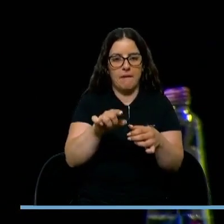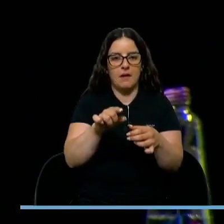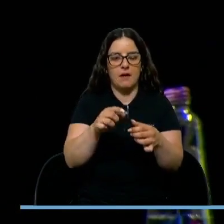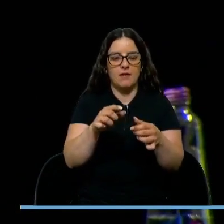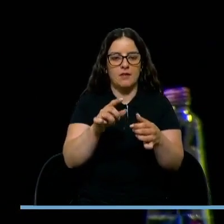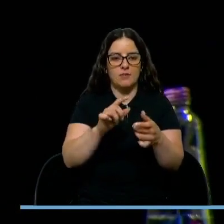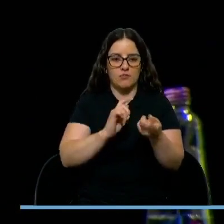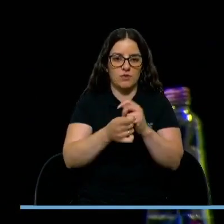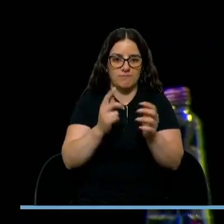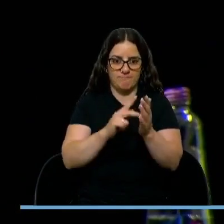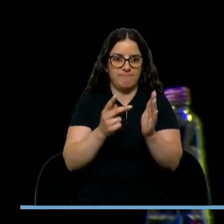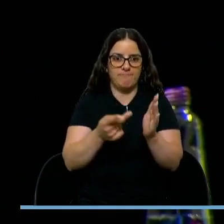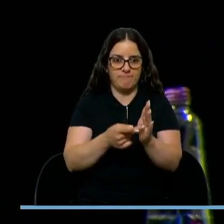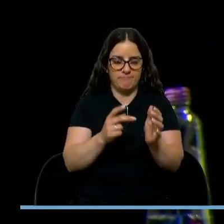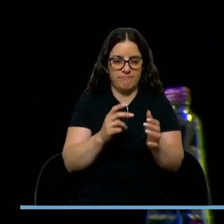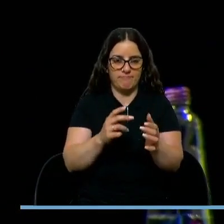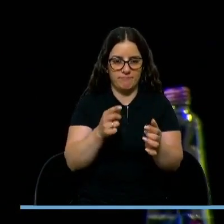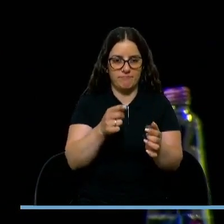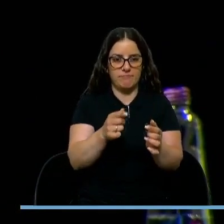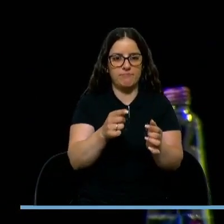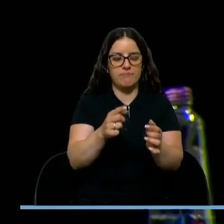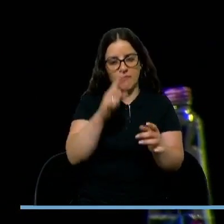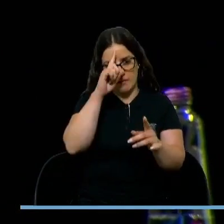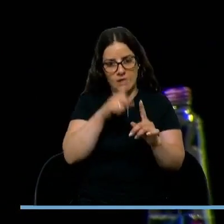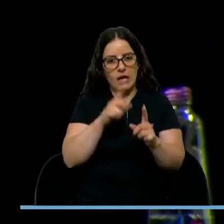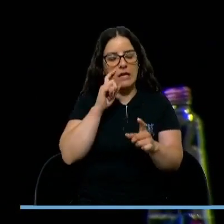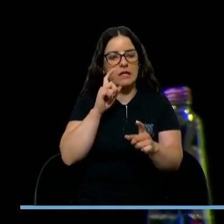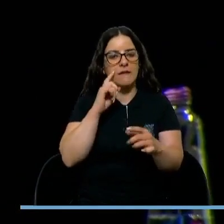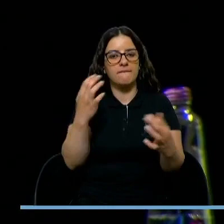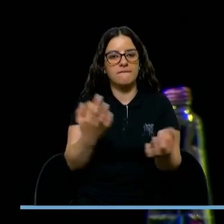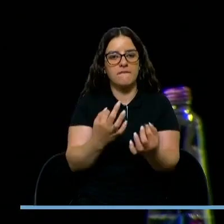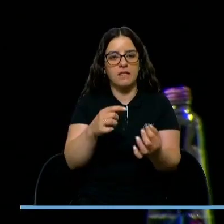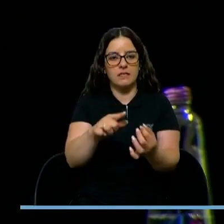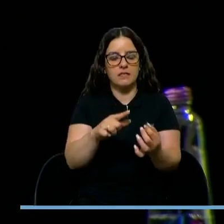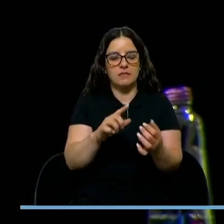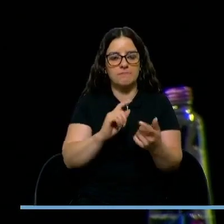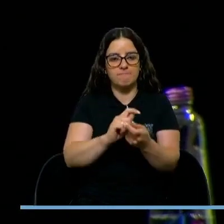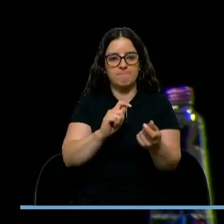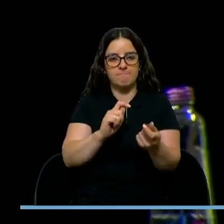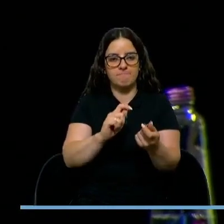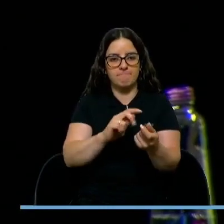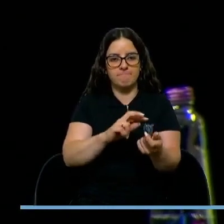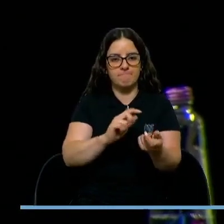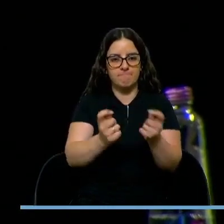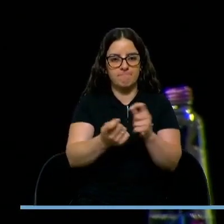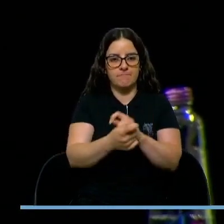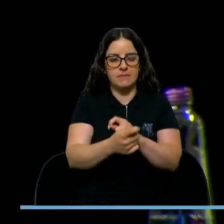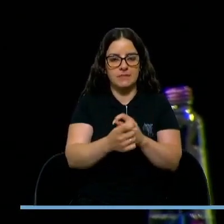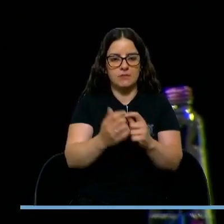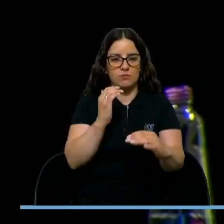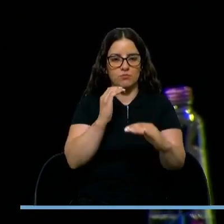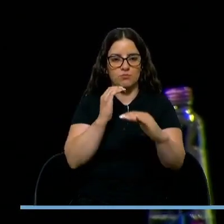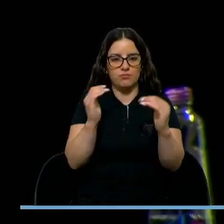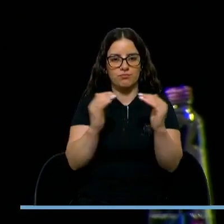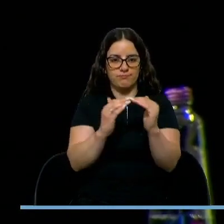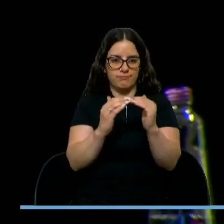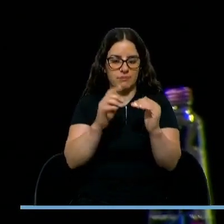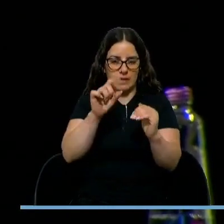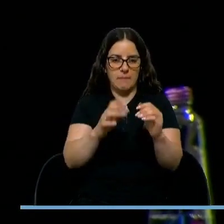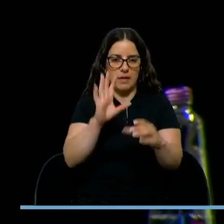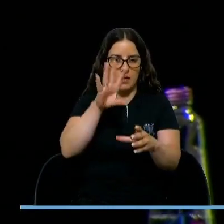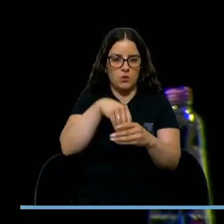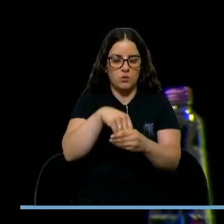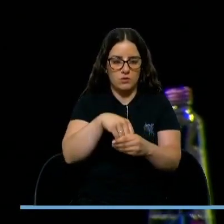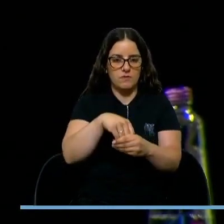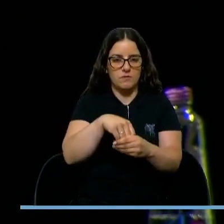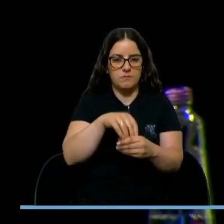on technological disruption, but it's a technological transition that it be inclusive and